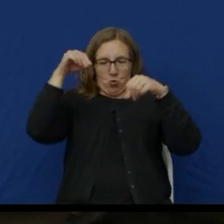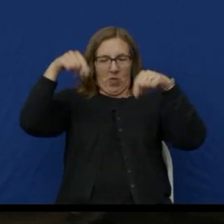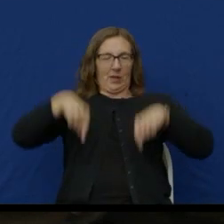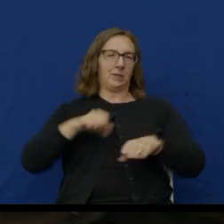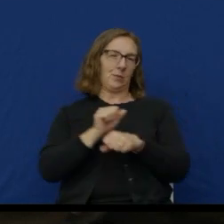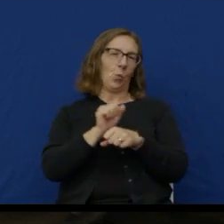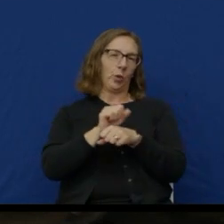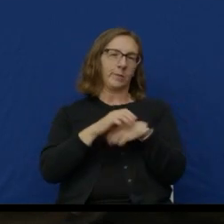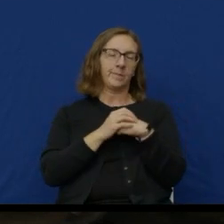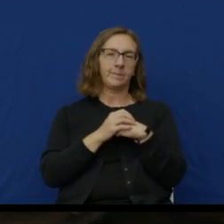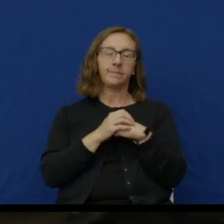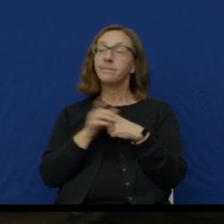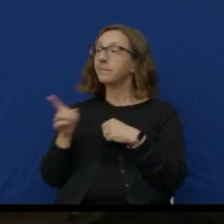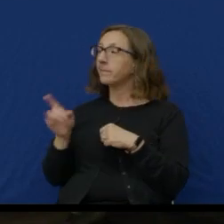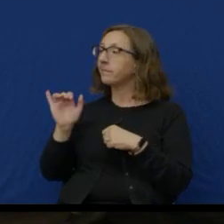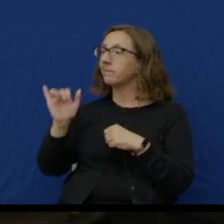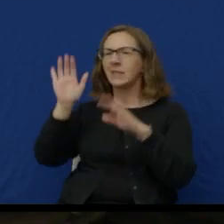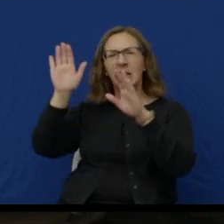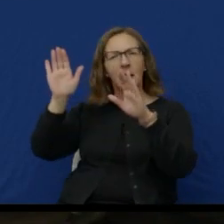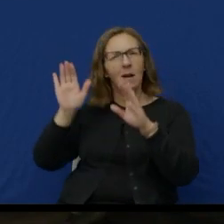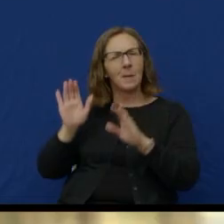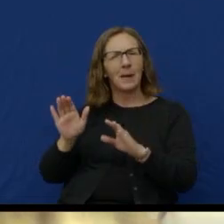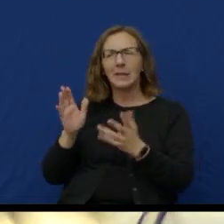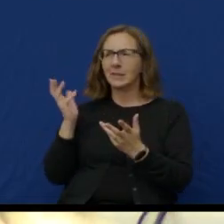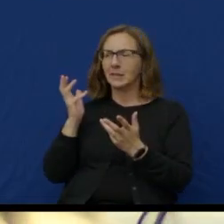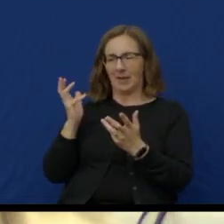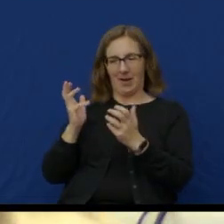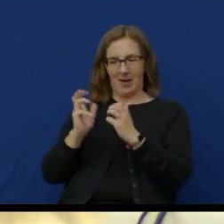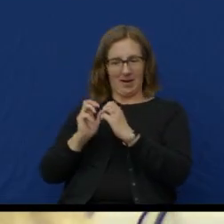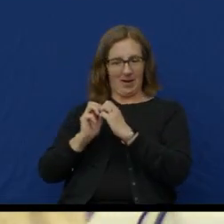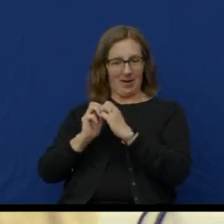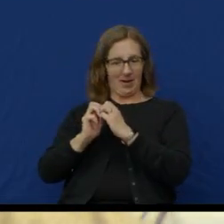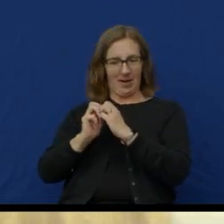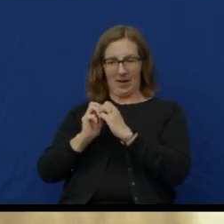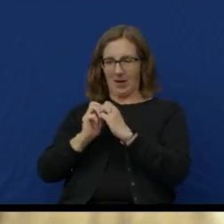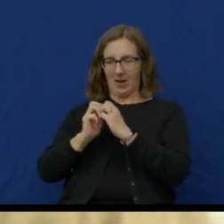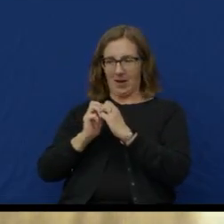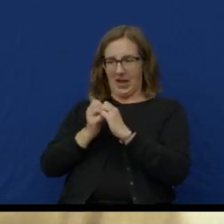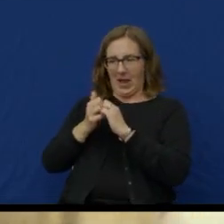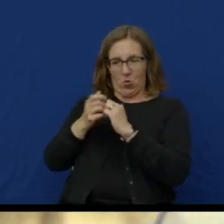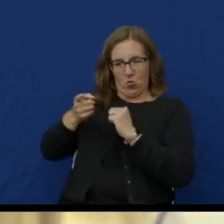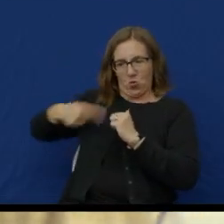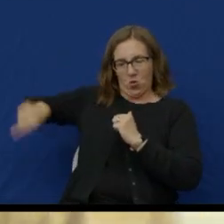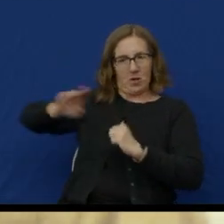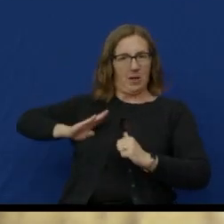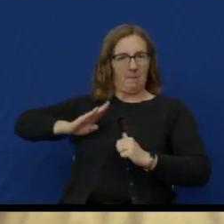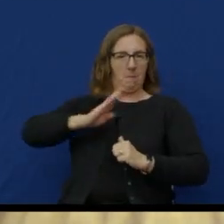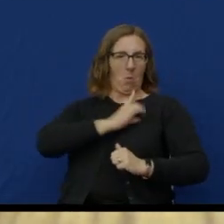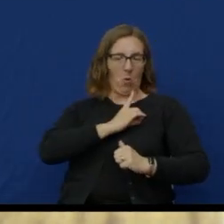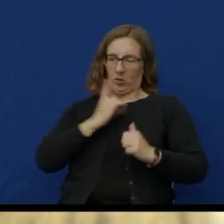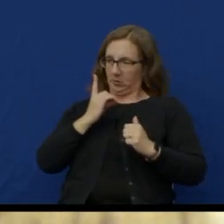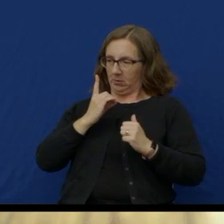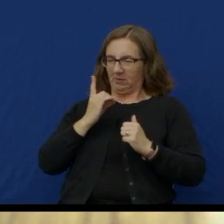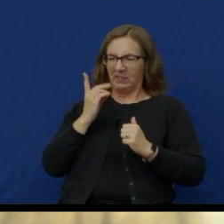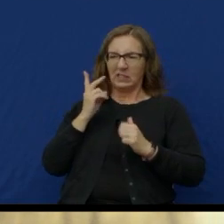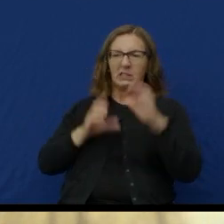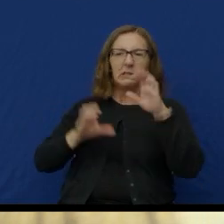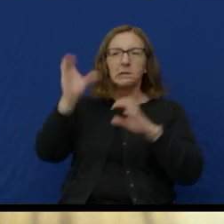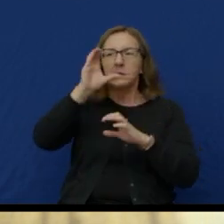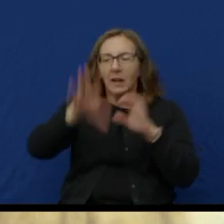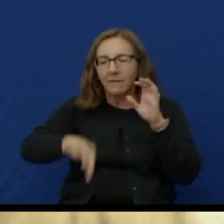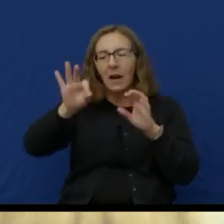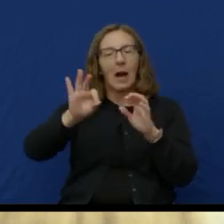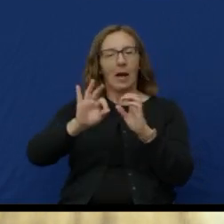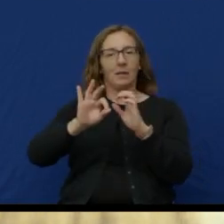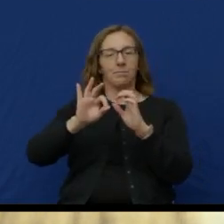amazing the numerous ways we find to serve, and I sense such